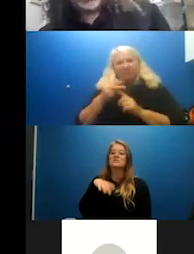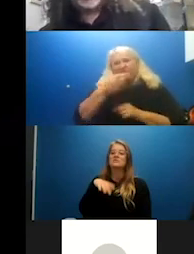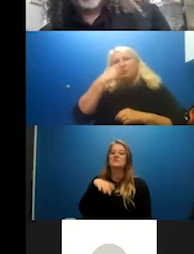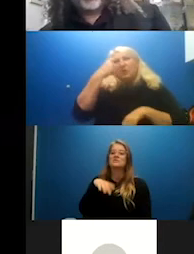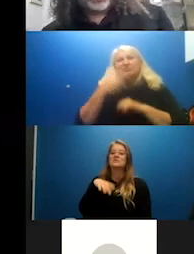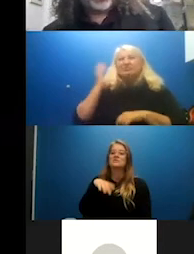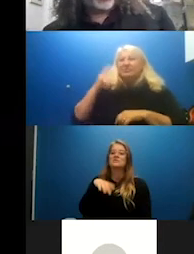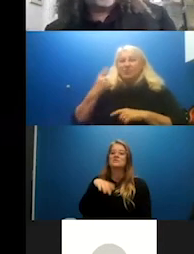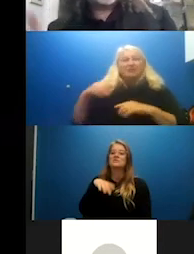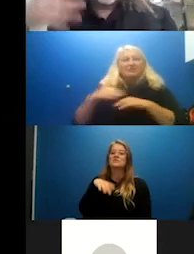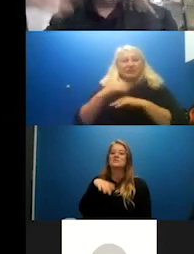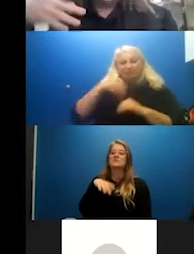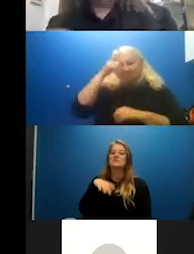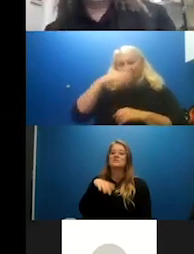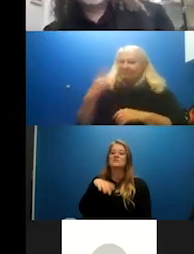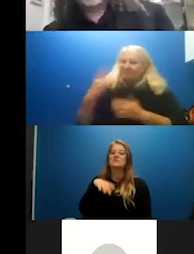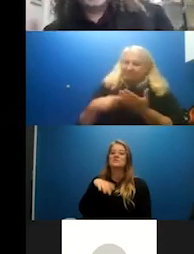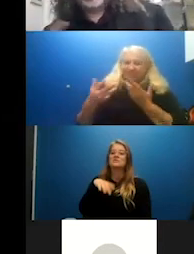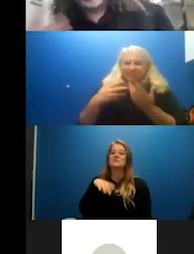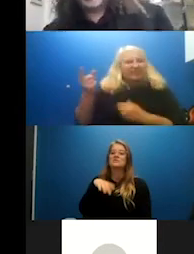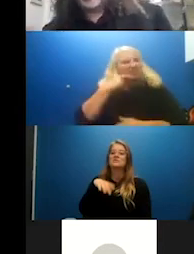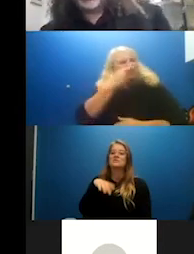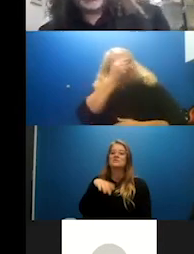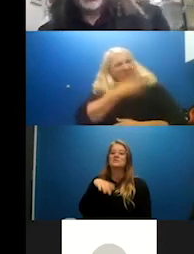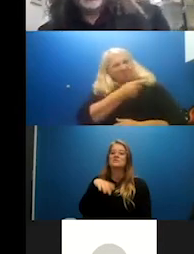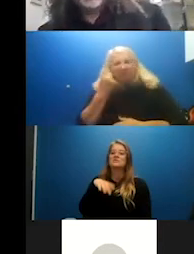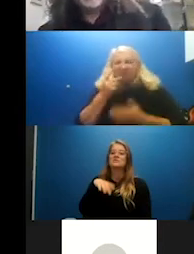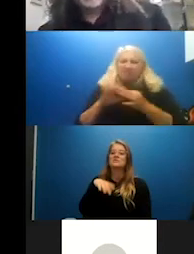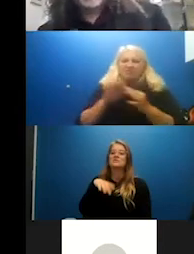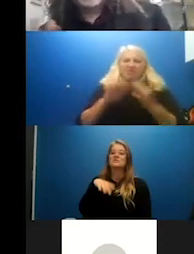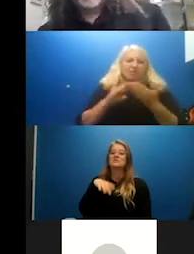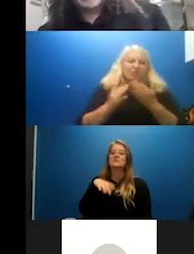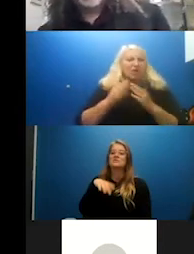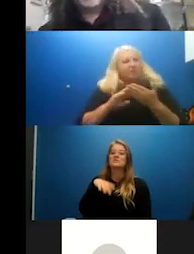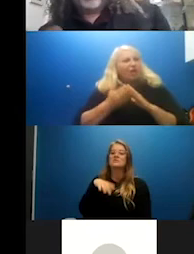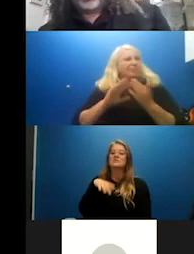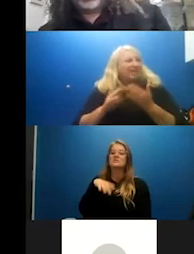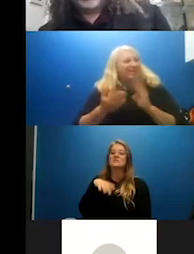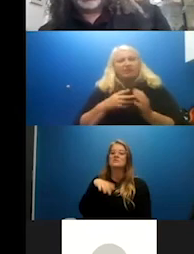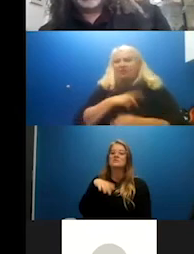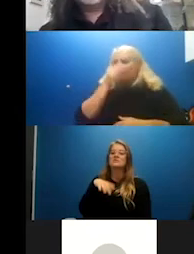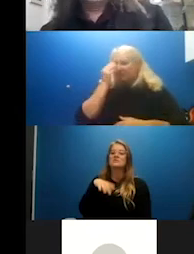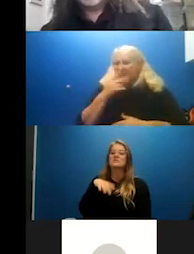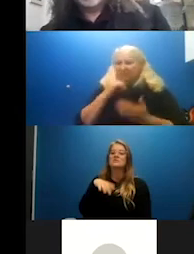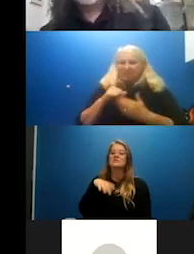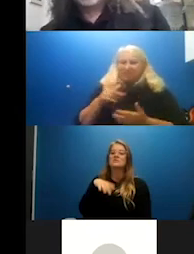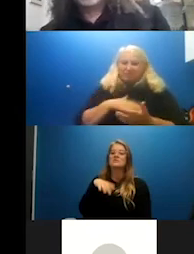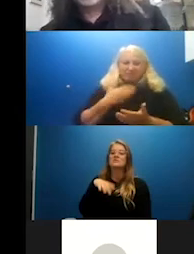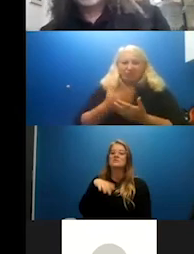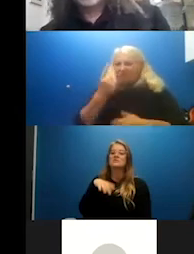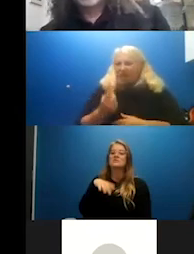together, he said, you know what, Darien, all this talk you have about community this and community that, seriously, you're born alone, he said, and you die